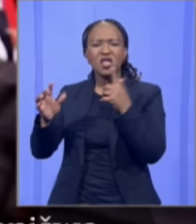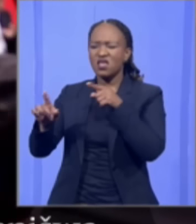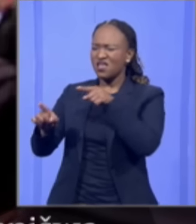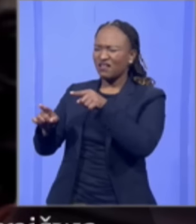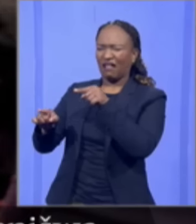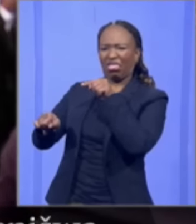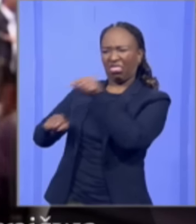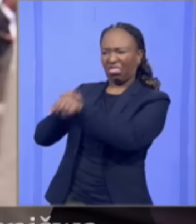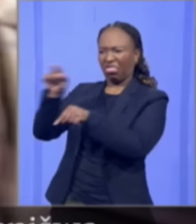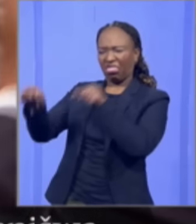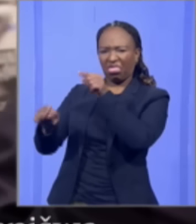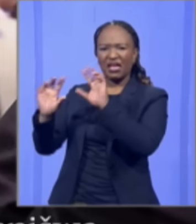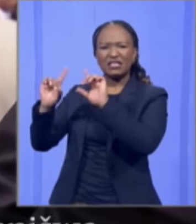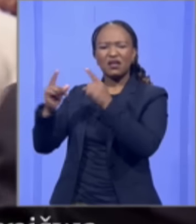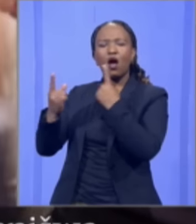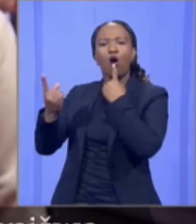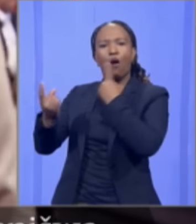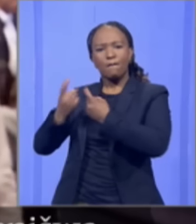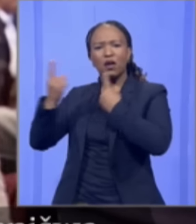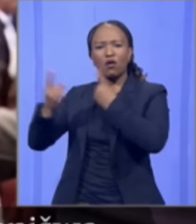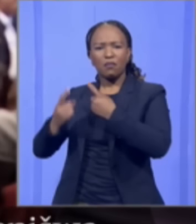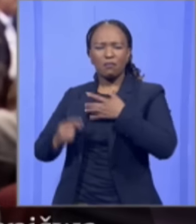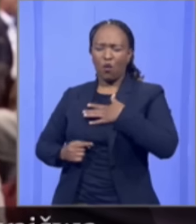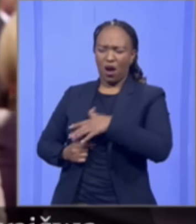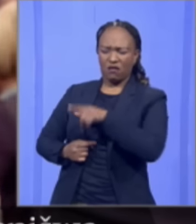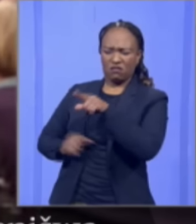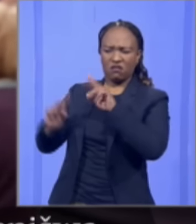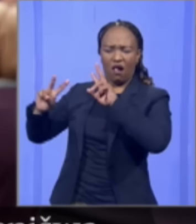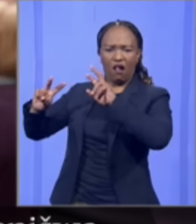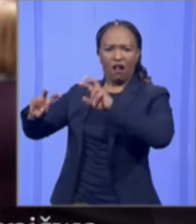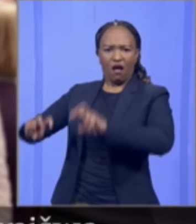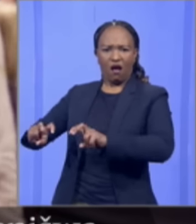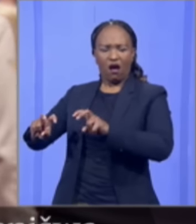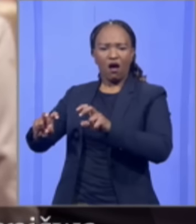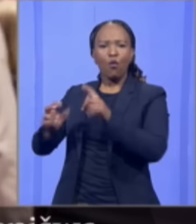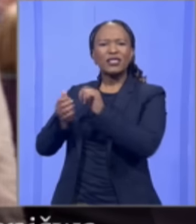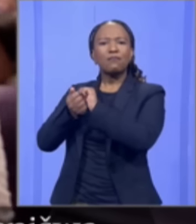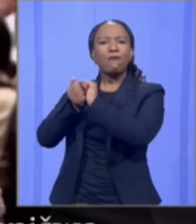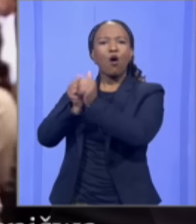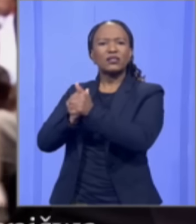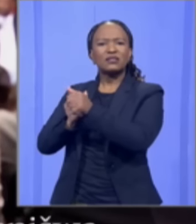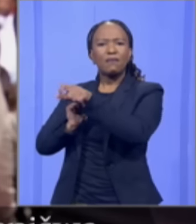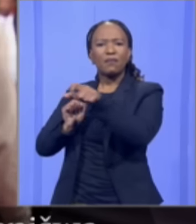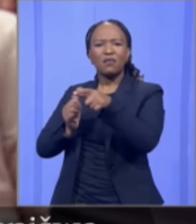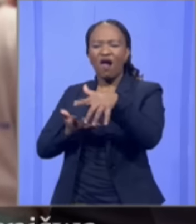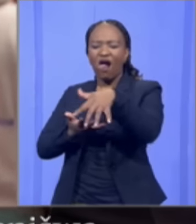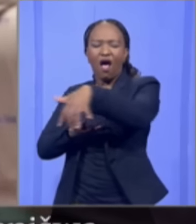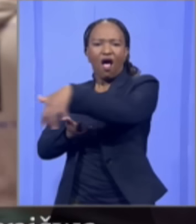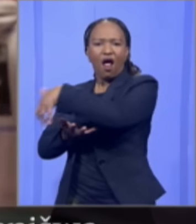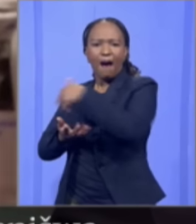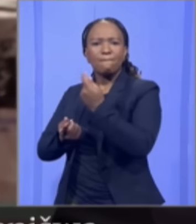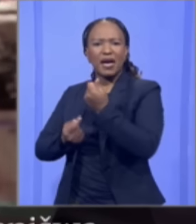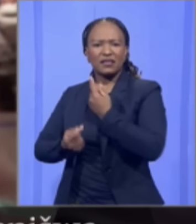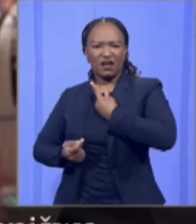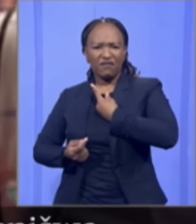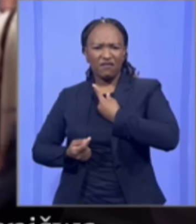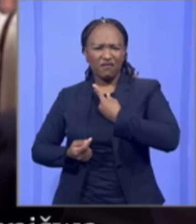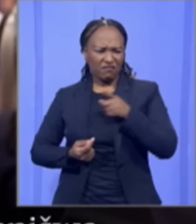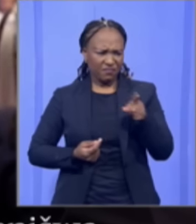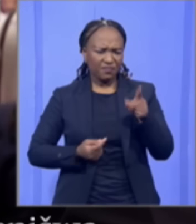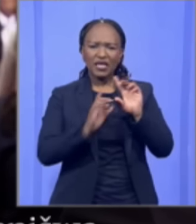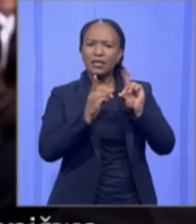country? Why is it that sports people must have fundraisers while there's a department that can cater for that? Those are my first